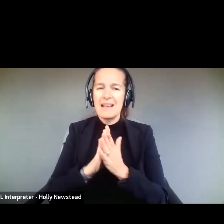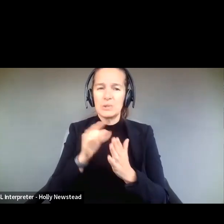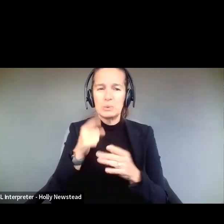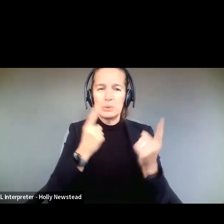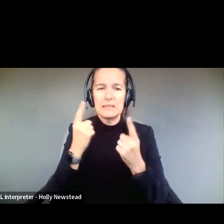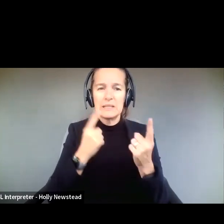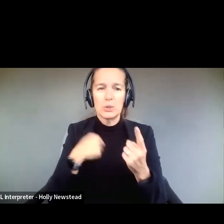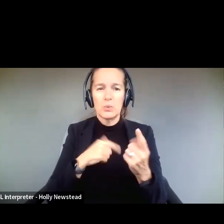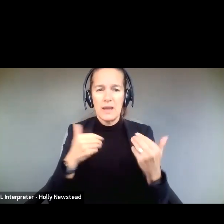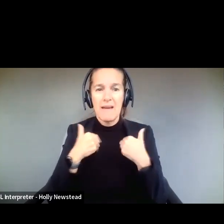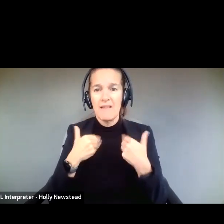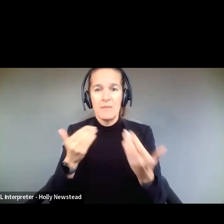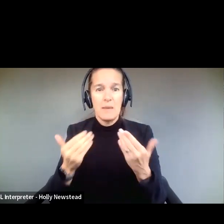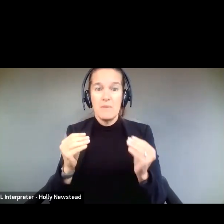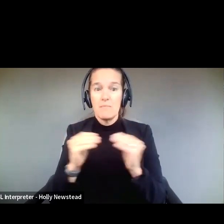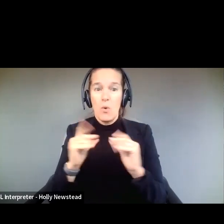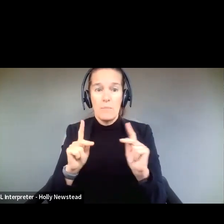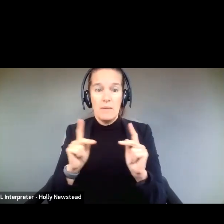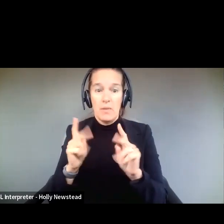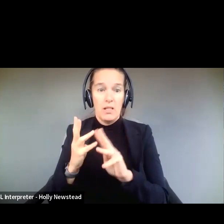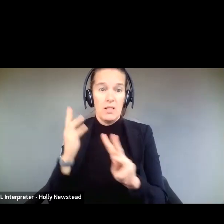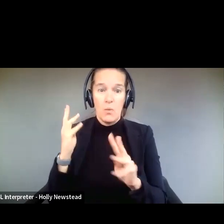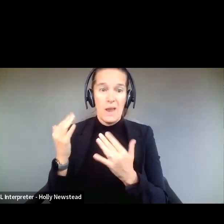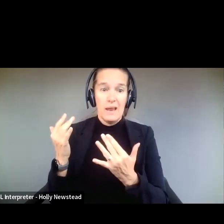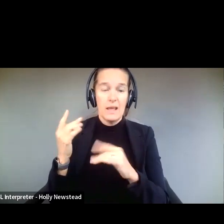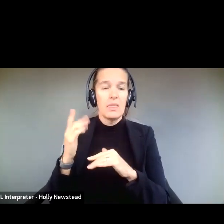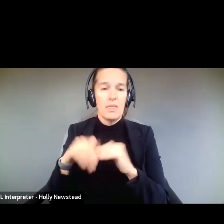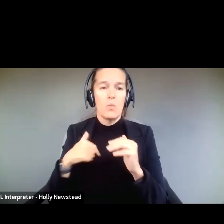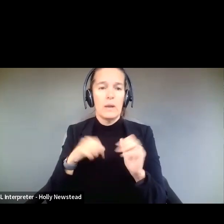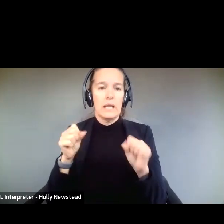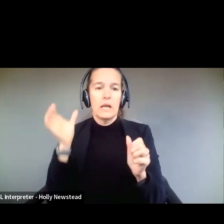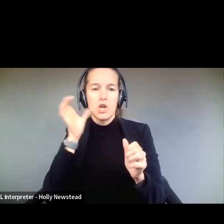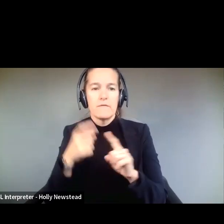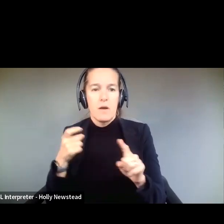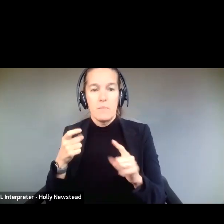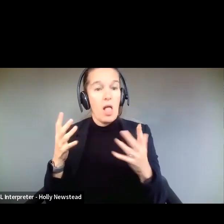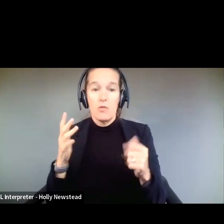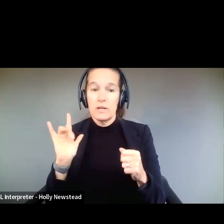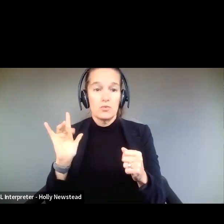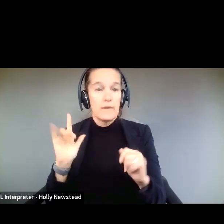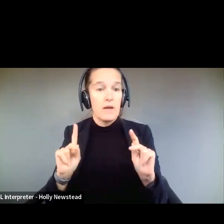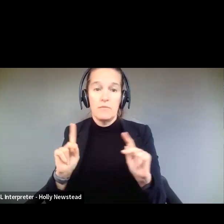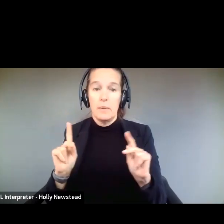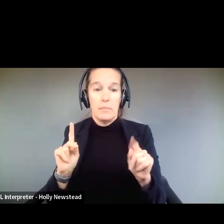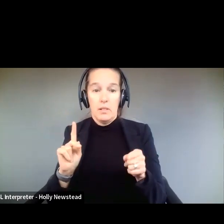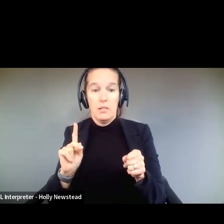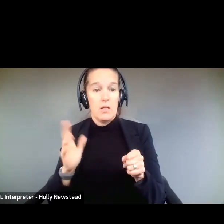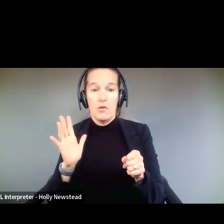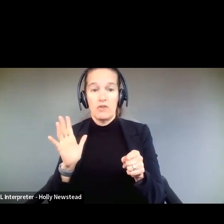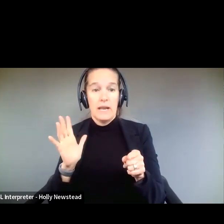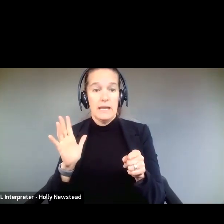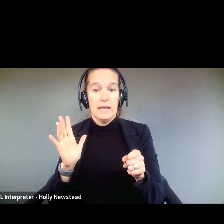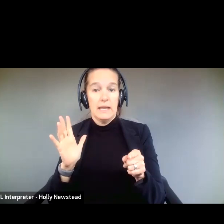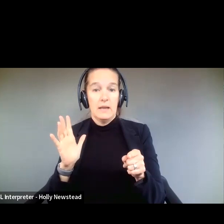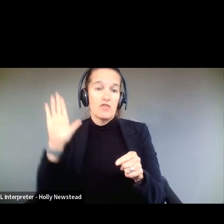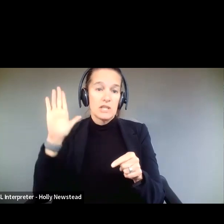we have probably more people in the queue than we will be able to take at this meeting. Already 25 people have signed up to make public comment or have